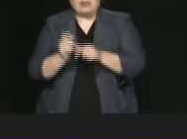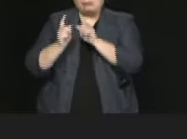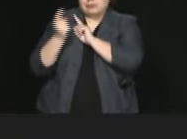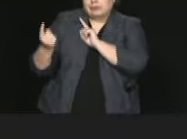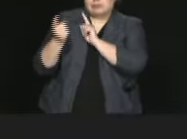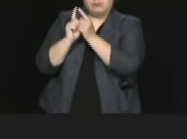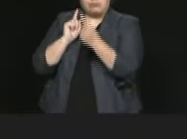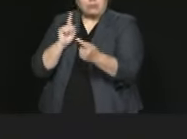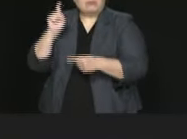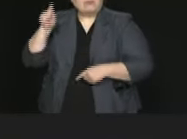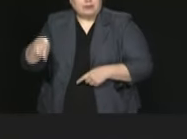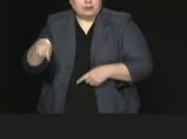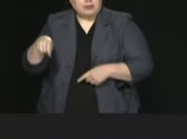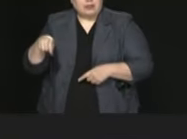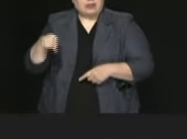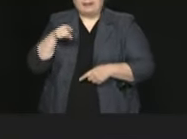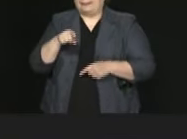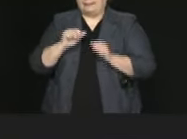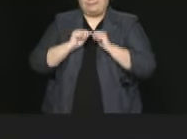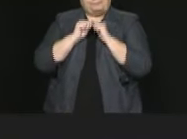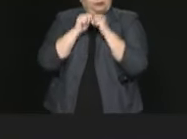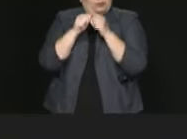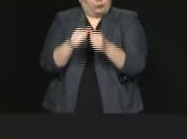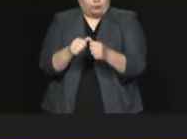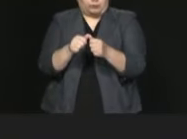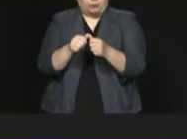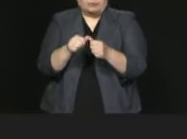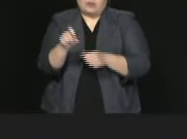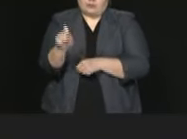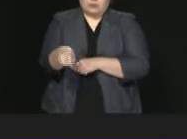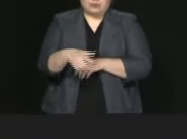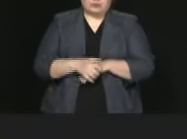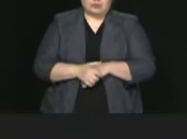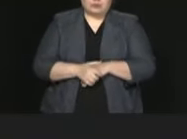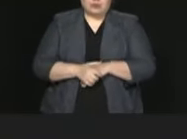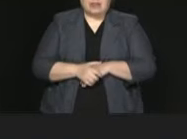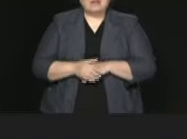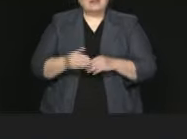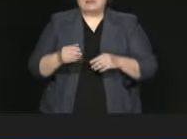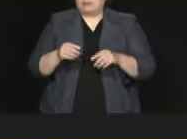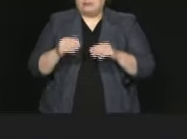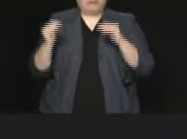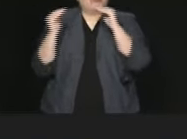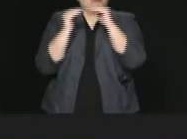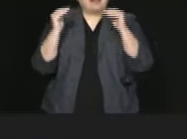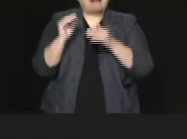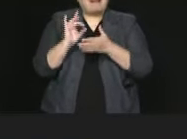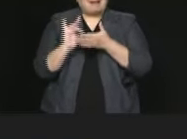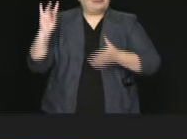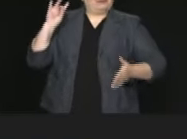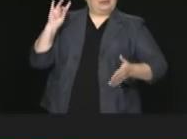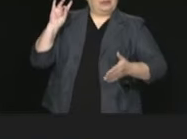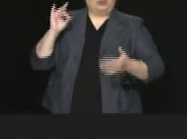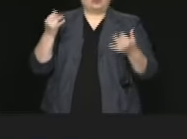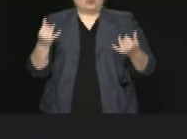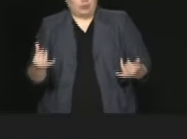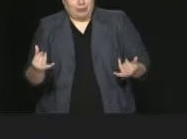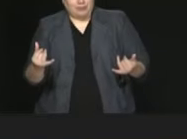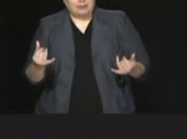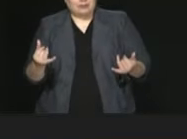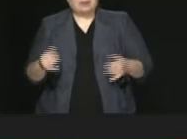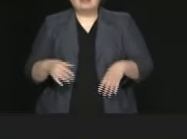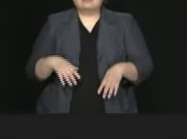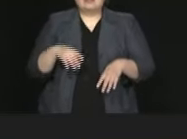importance. They are just as important as on day one. As of May 8th, we've seen